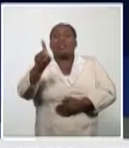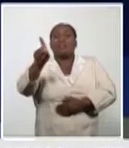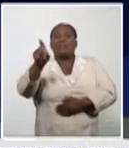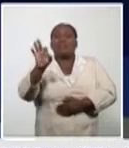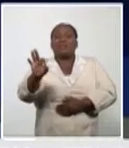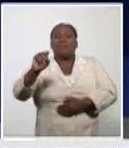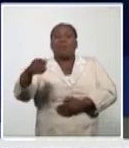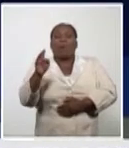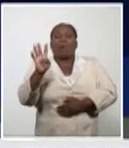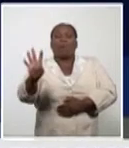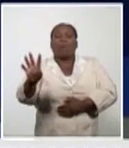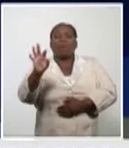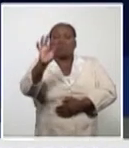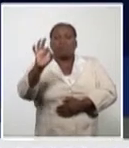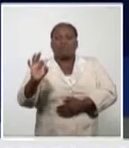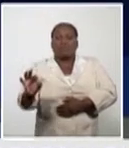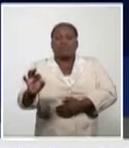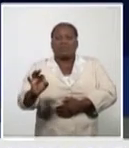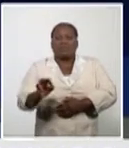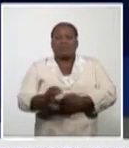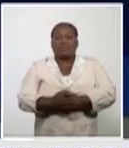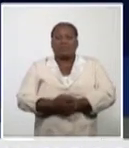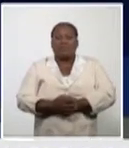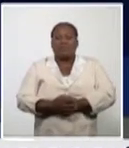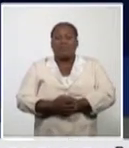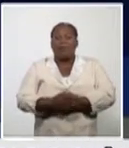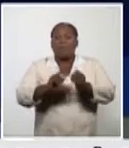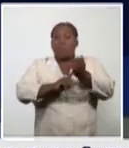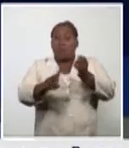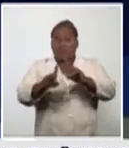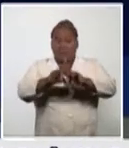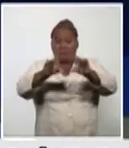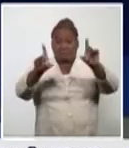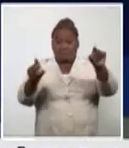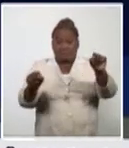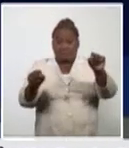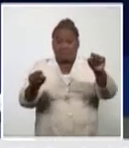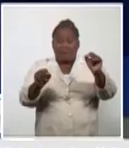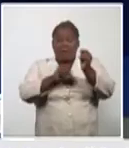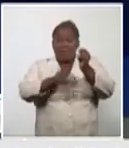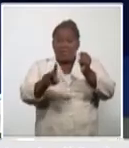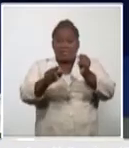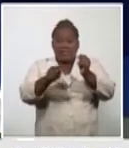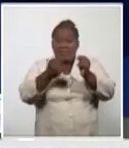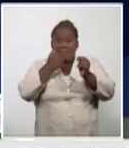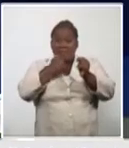rather, of the total 38 new confirmed cases yesterday, representing